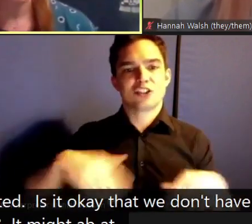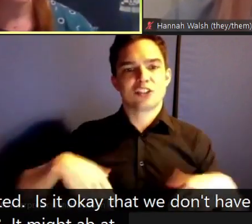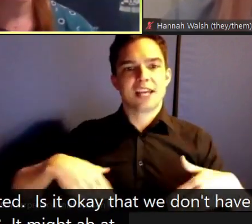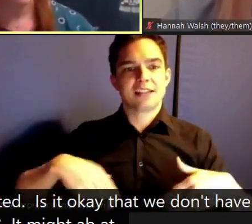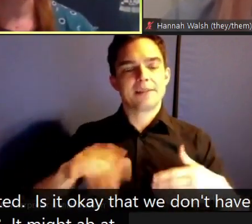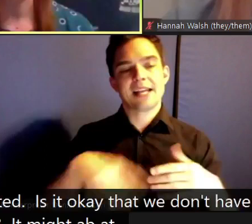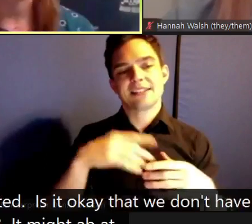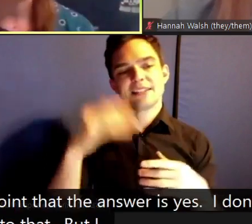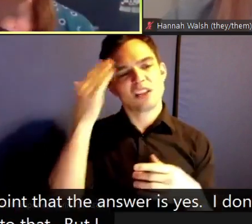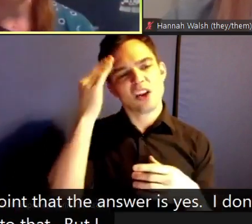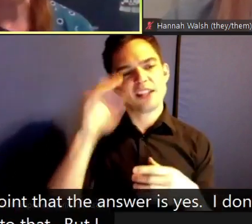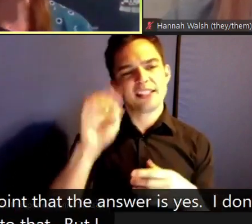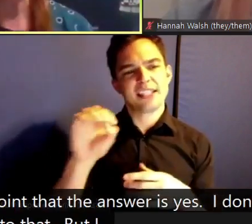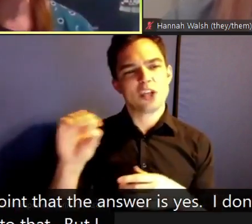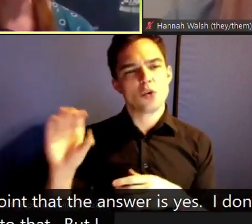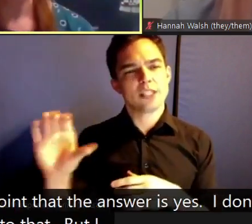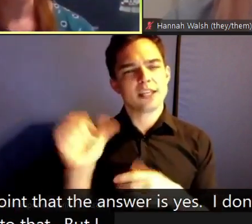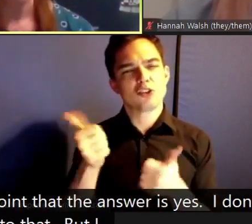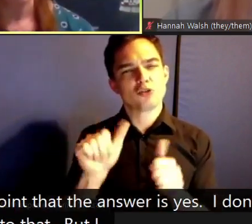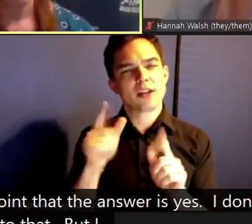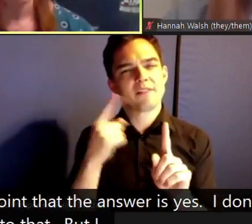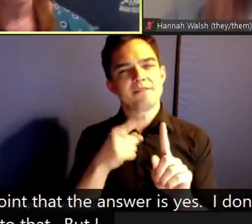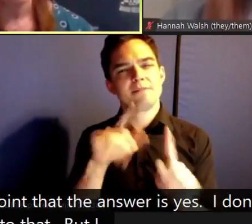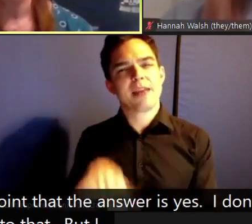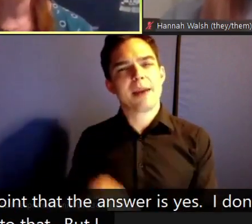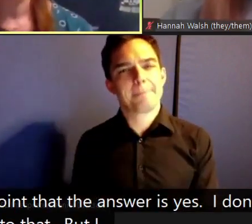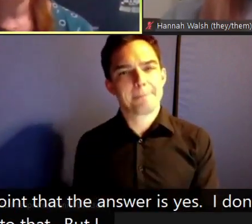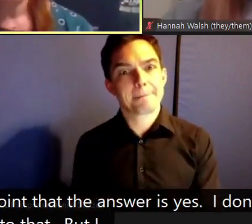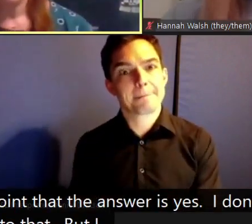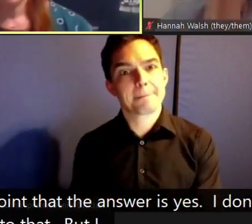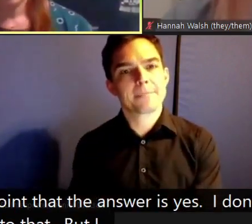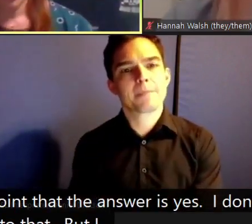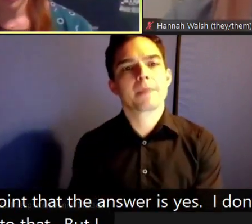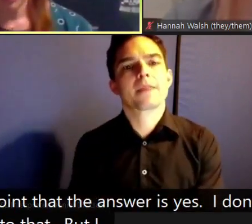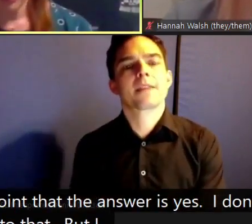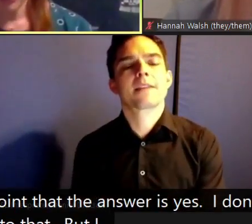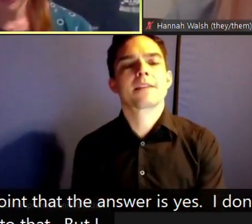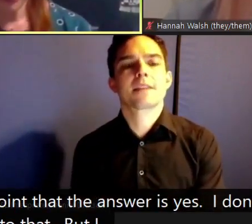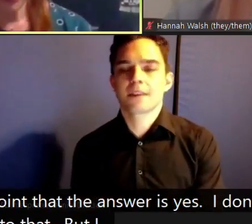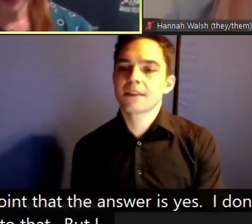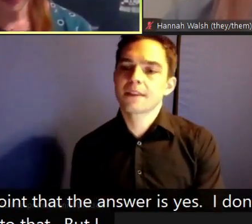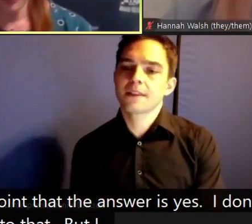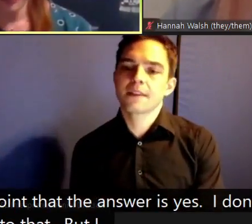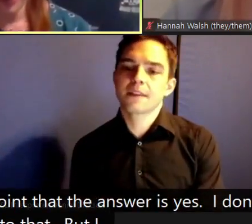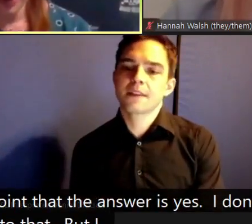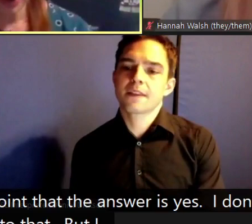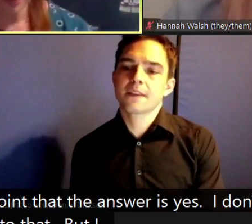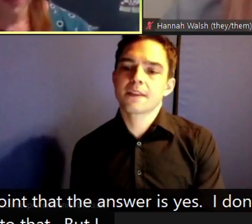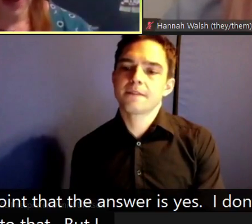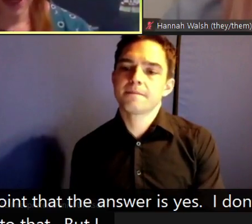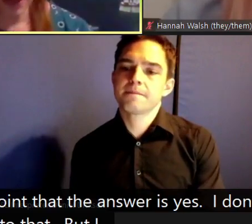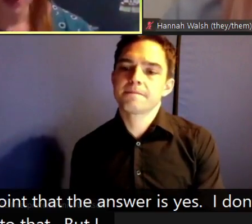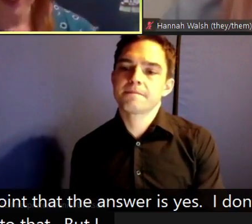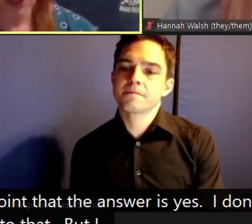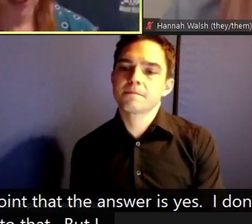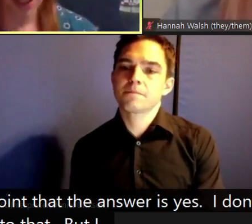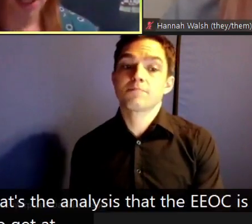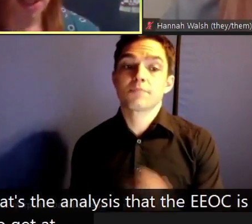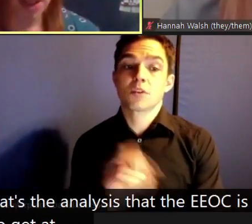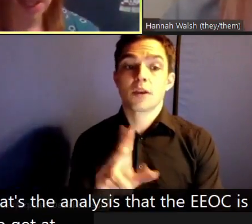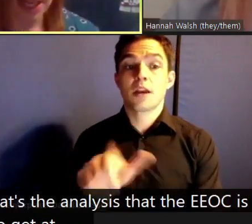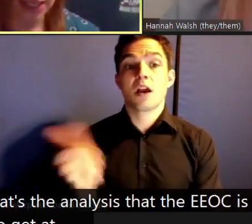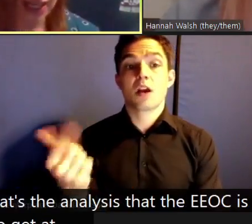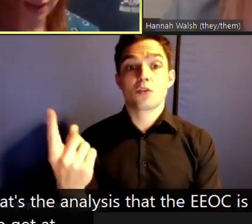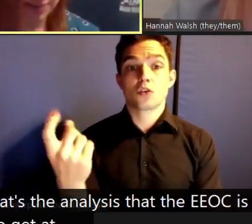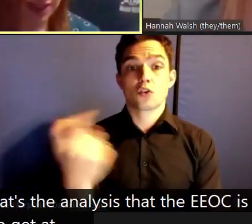EEOC is kind of trying to get at. Okay, another